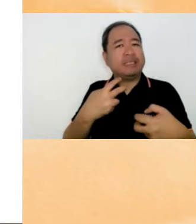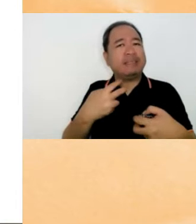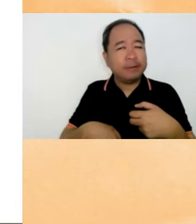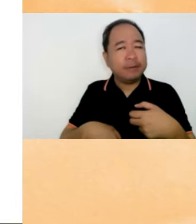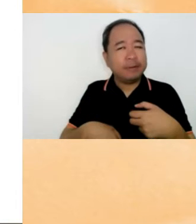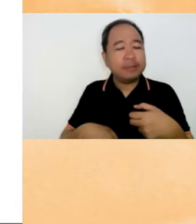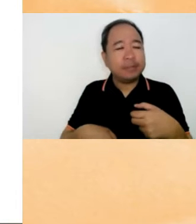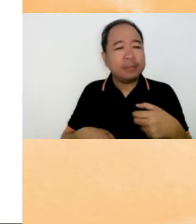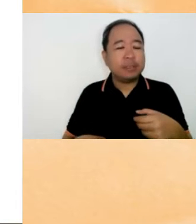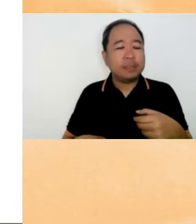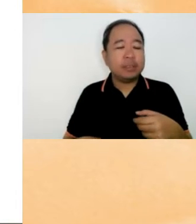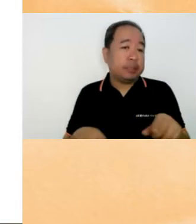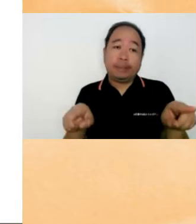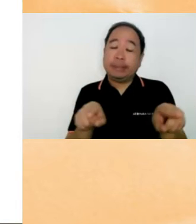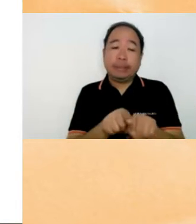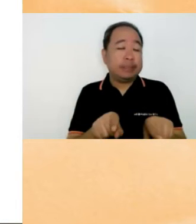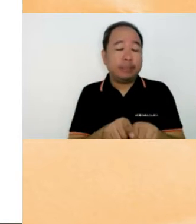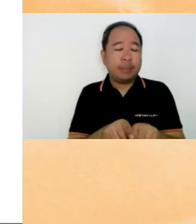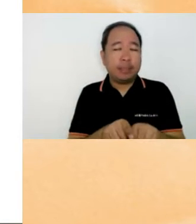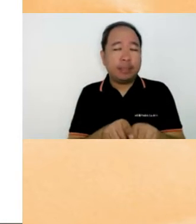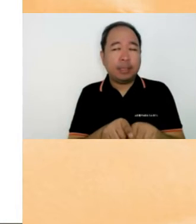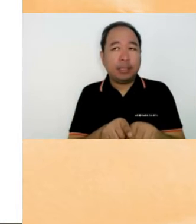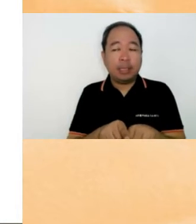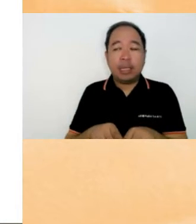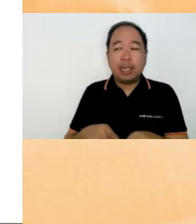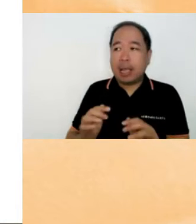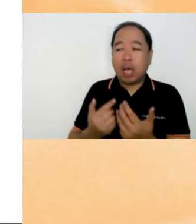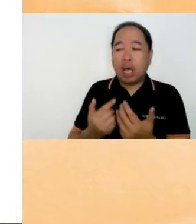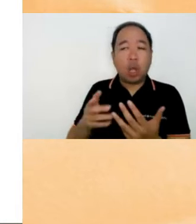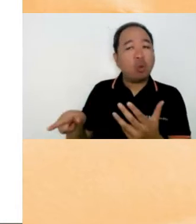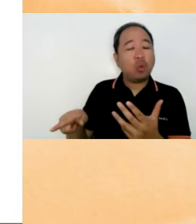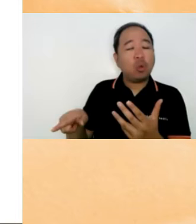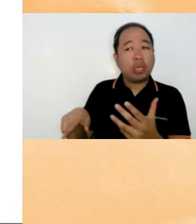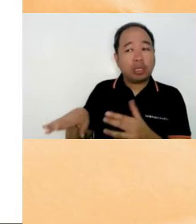for the child with poor immunity or who is sickly,